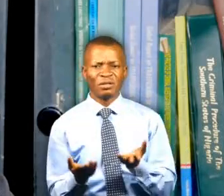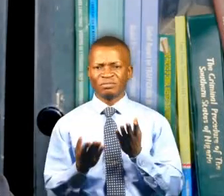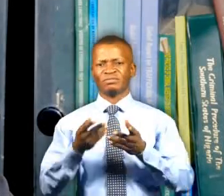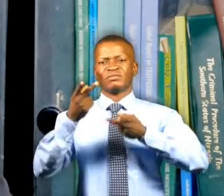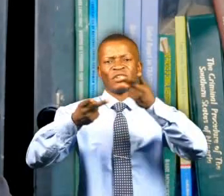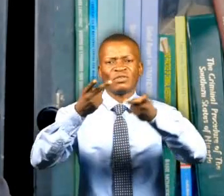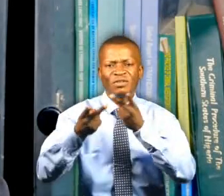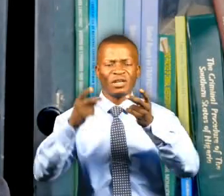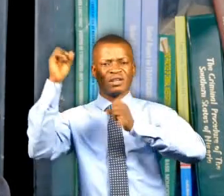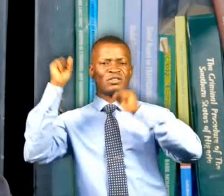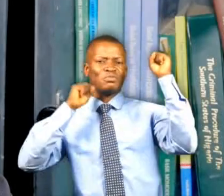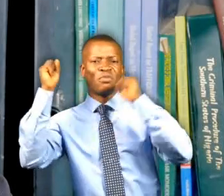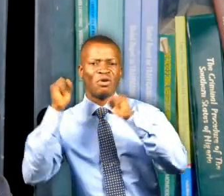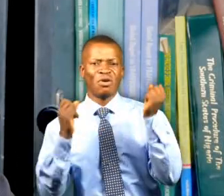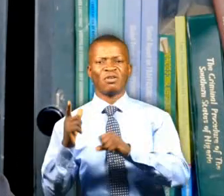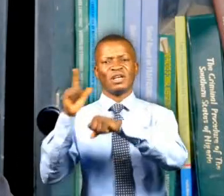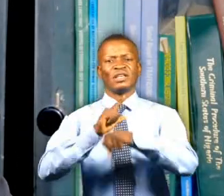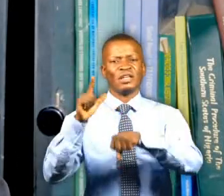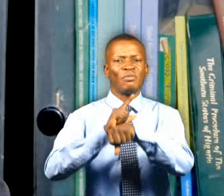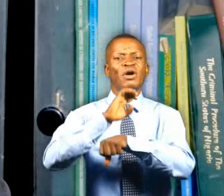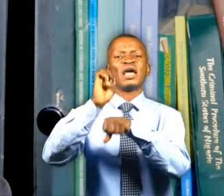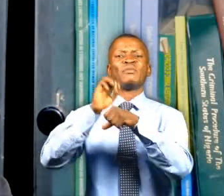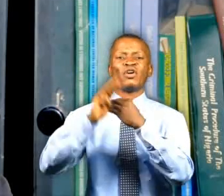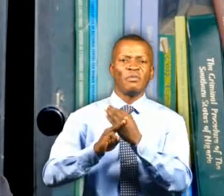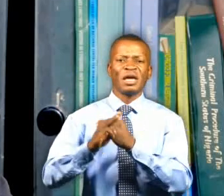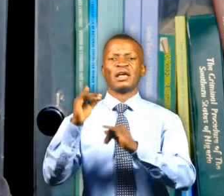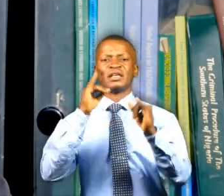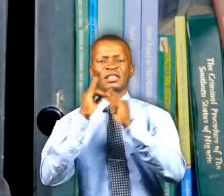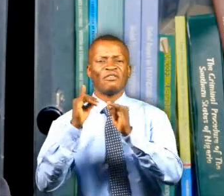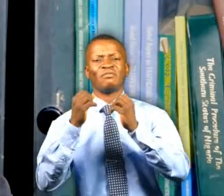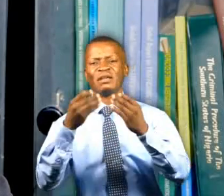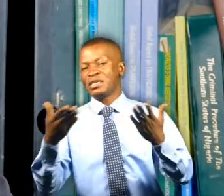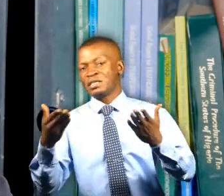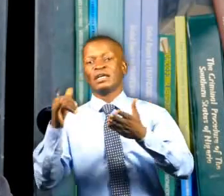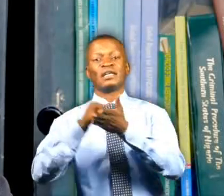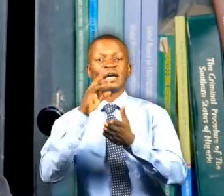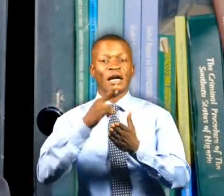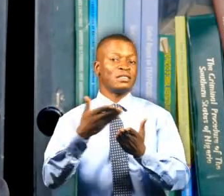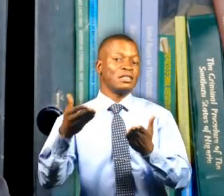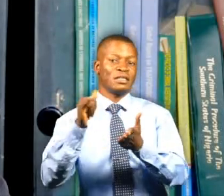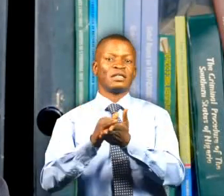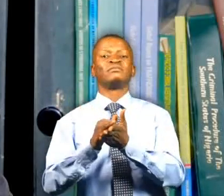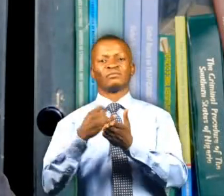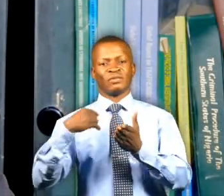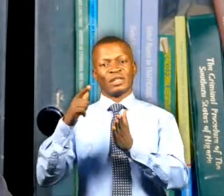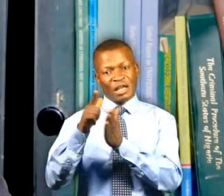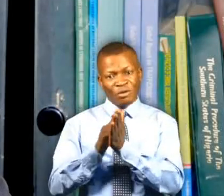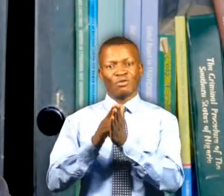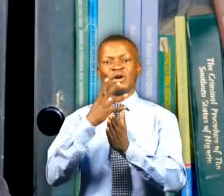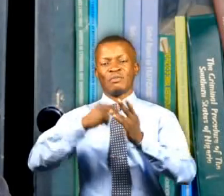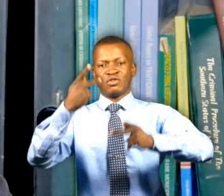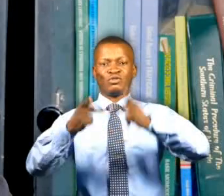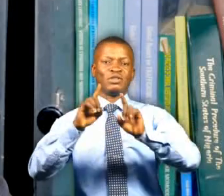educational excursion, sporting activities, labor recruitment, and what have you. So these are the main